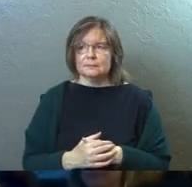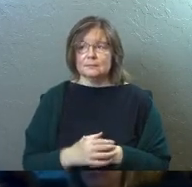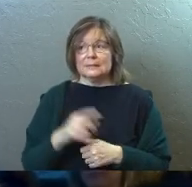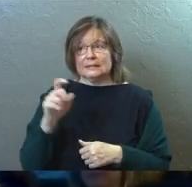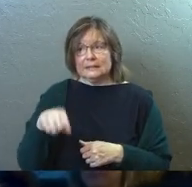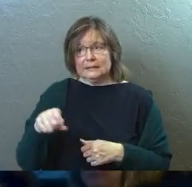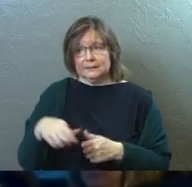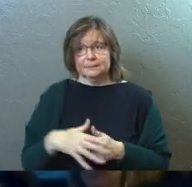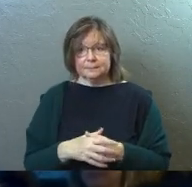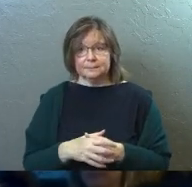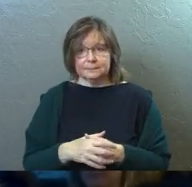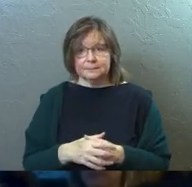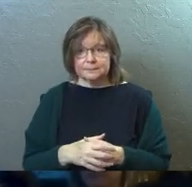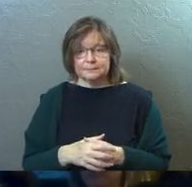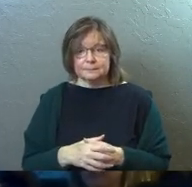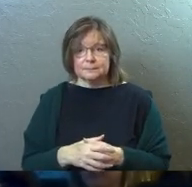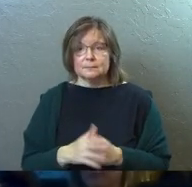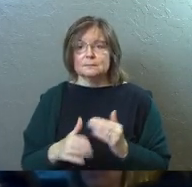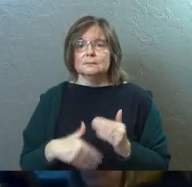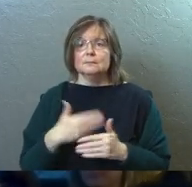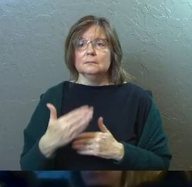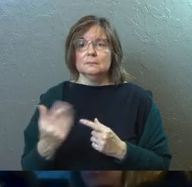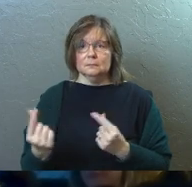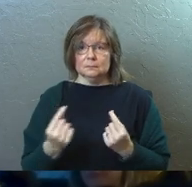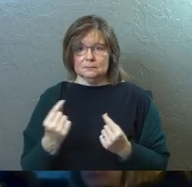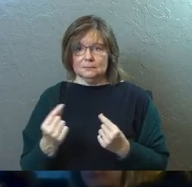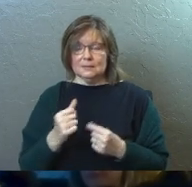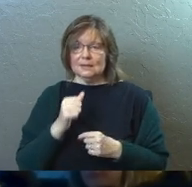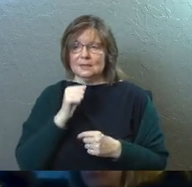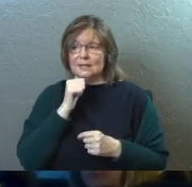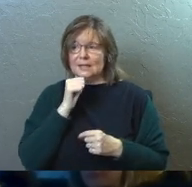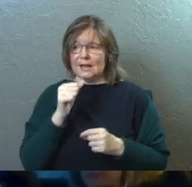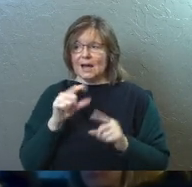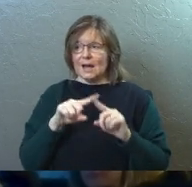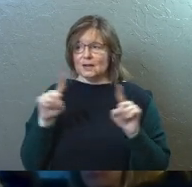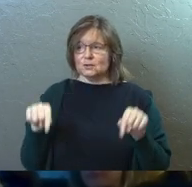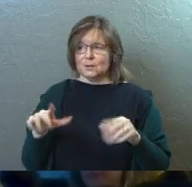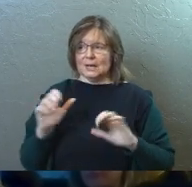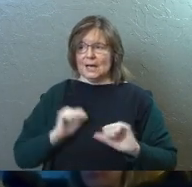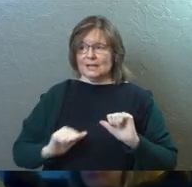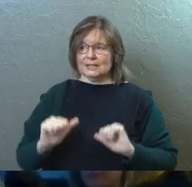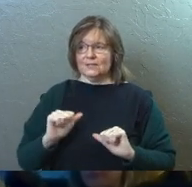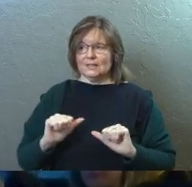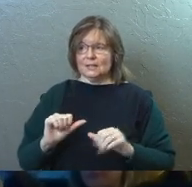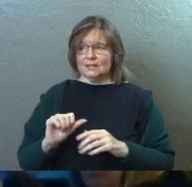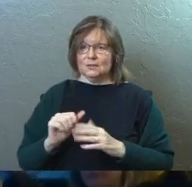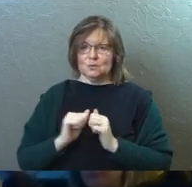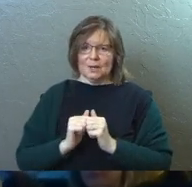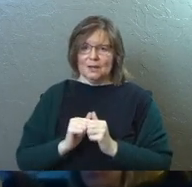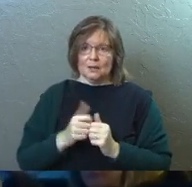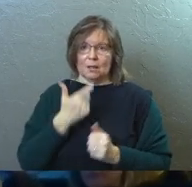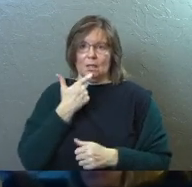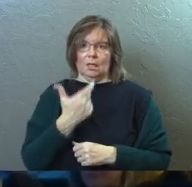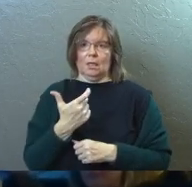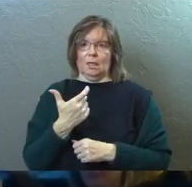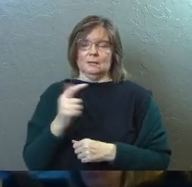It's needed. Next, do the non-screen activities together. That's an obvious one,